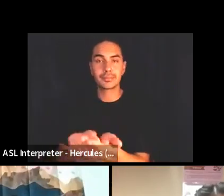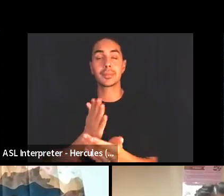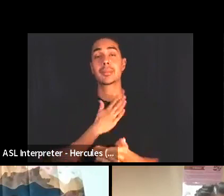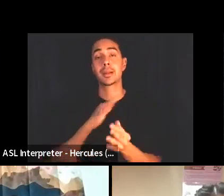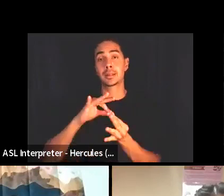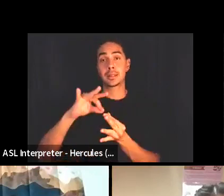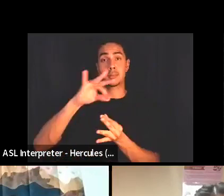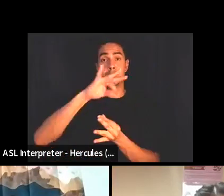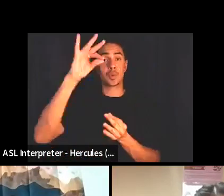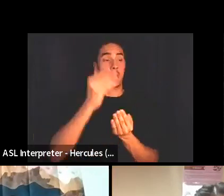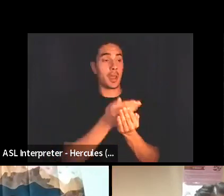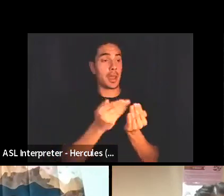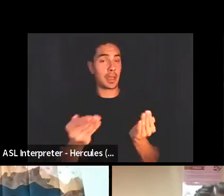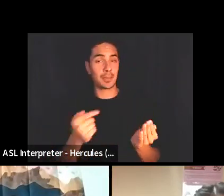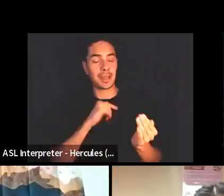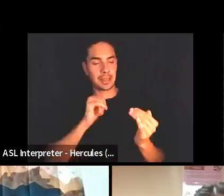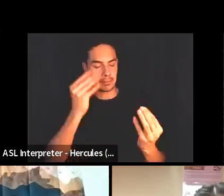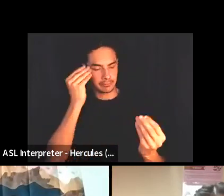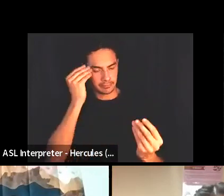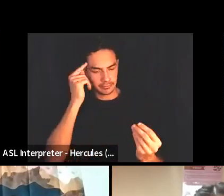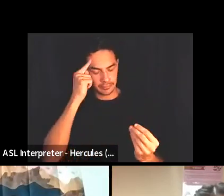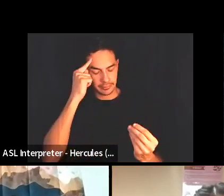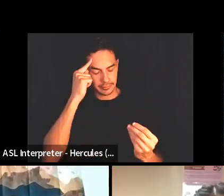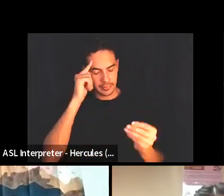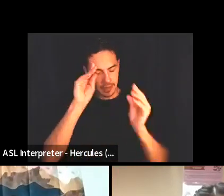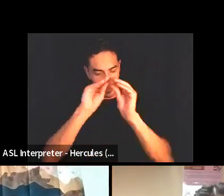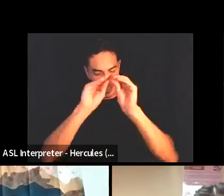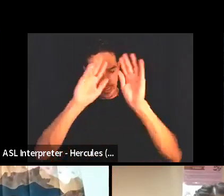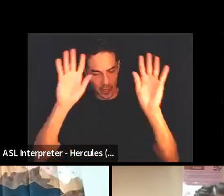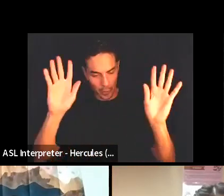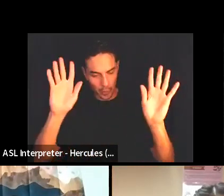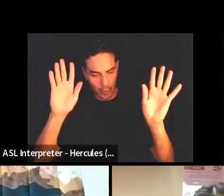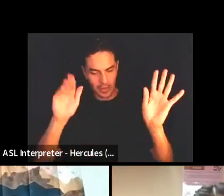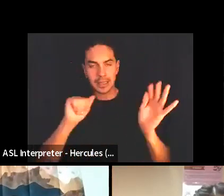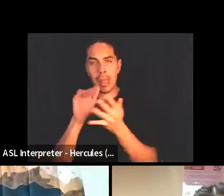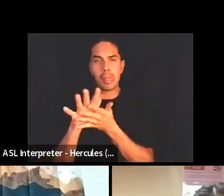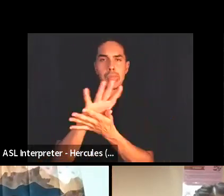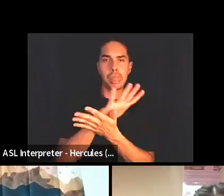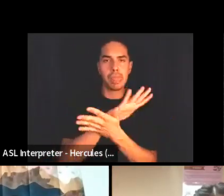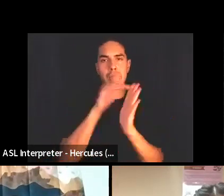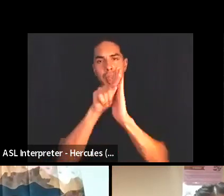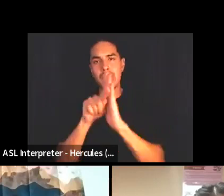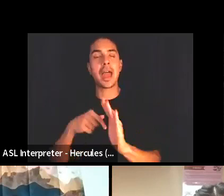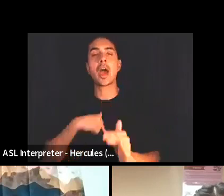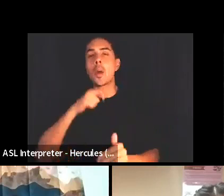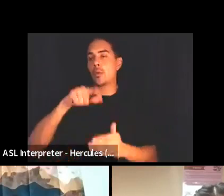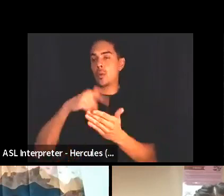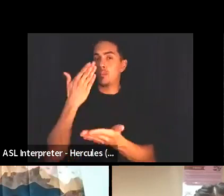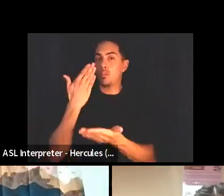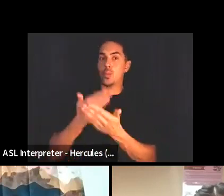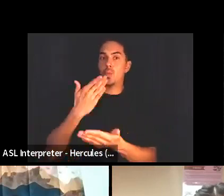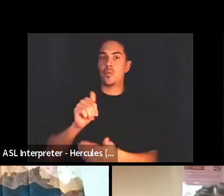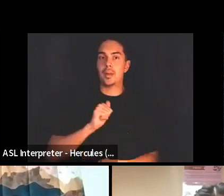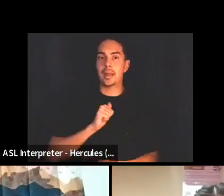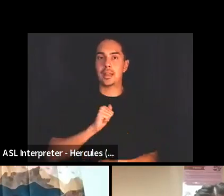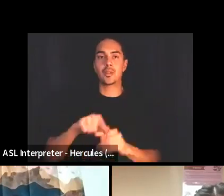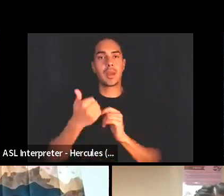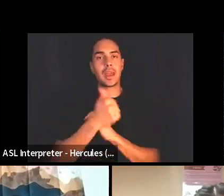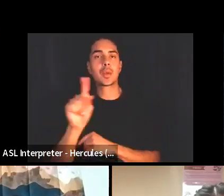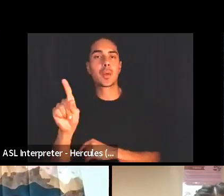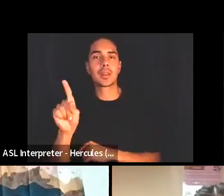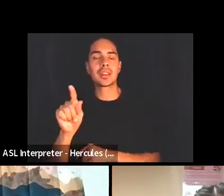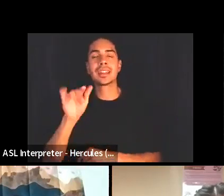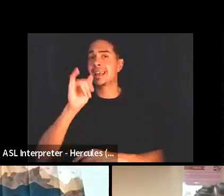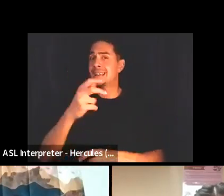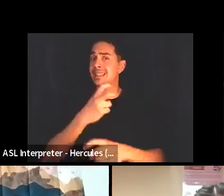clear conscience about it, that's enough, right? Like I don't have to prove myself to anybody. And that's a real hard